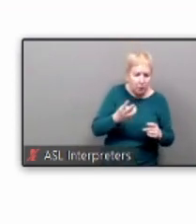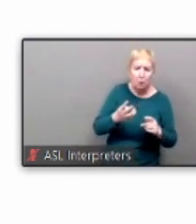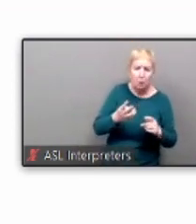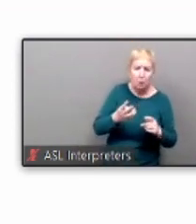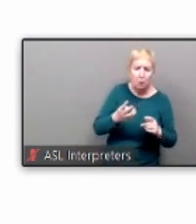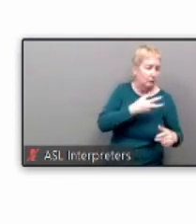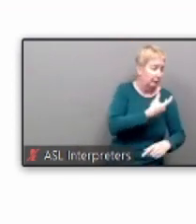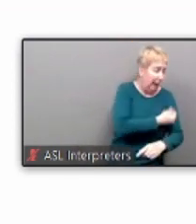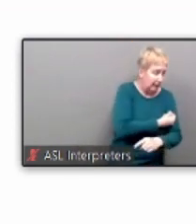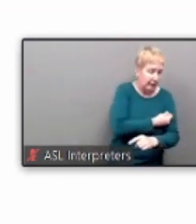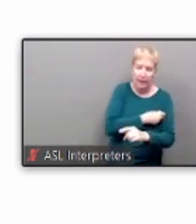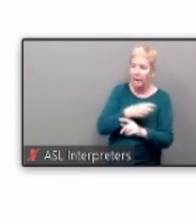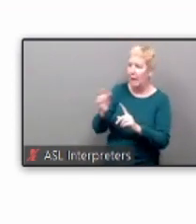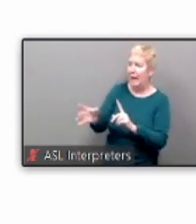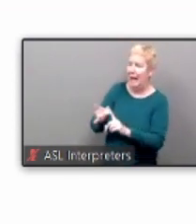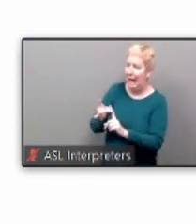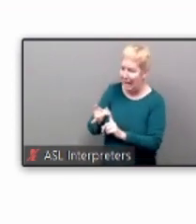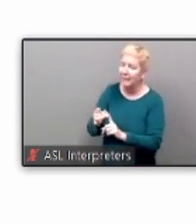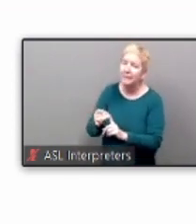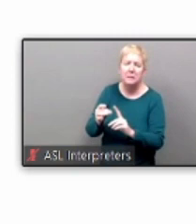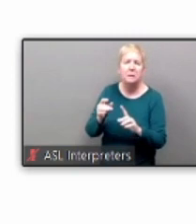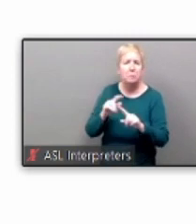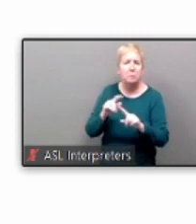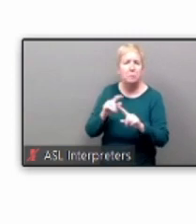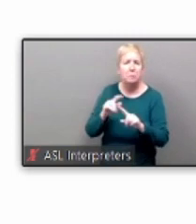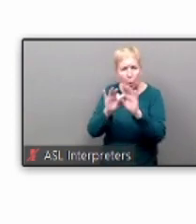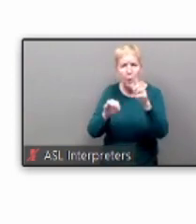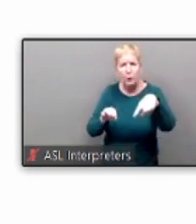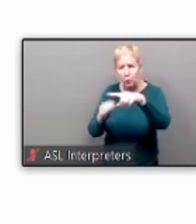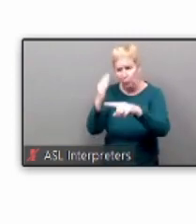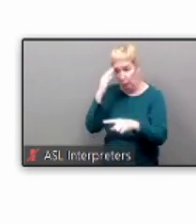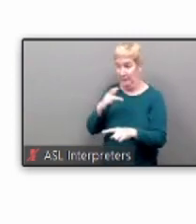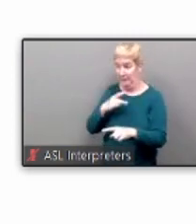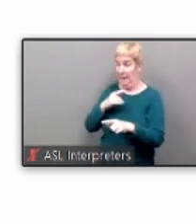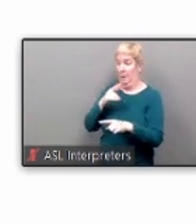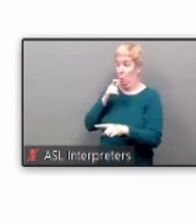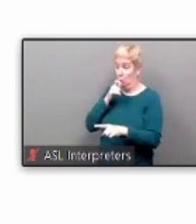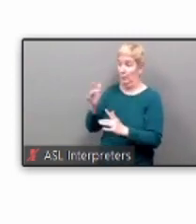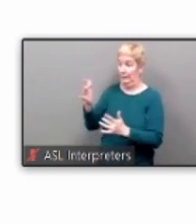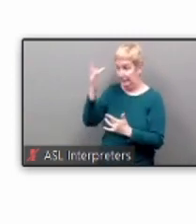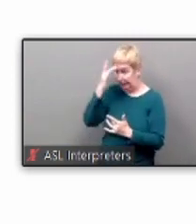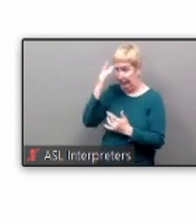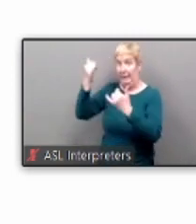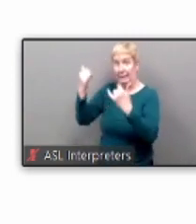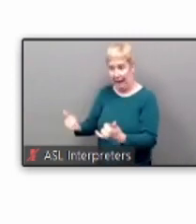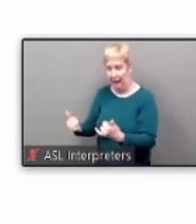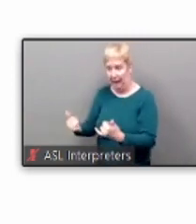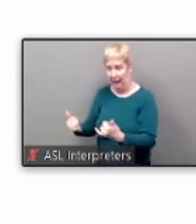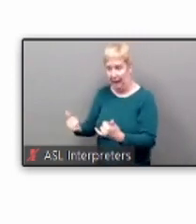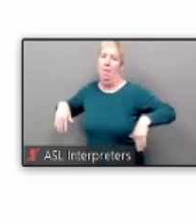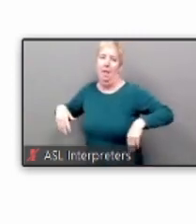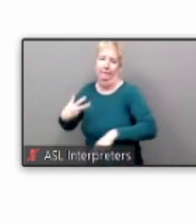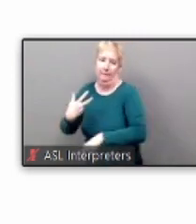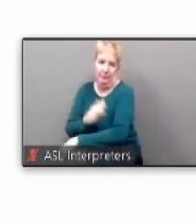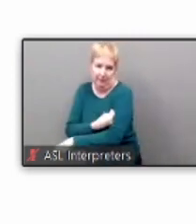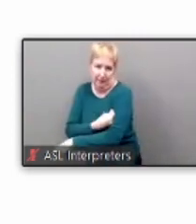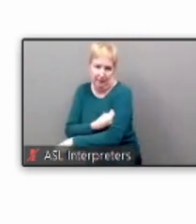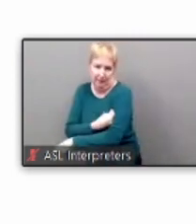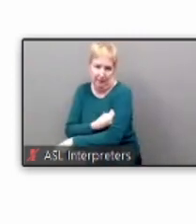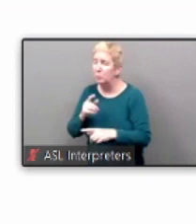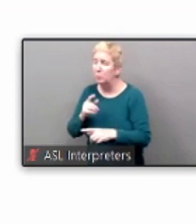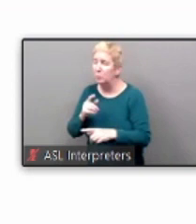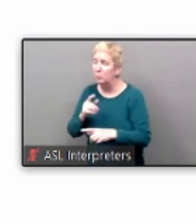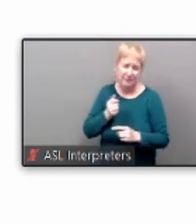surveillance data so that folks understand that these efforts are underway, but the rate of